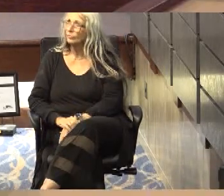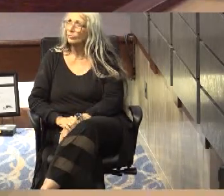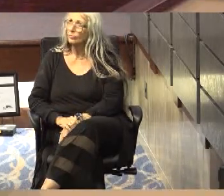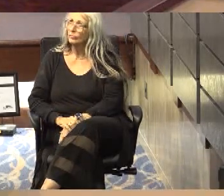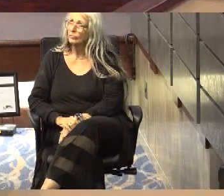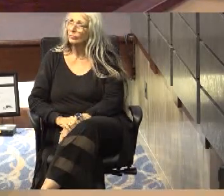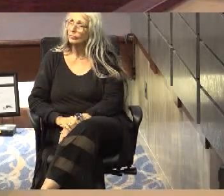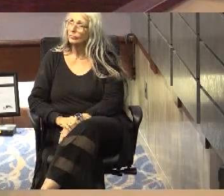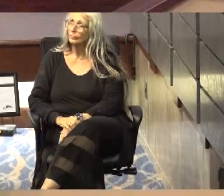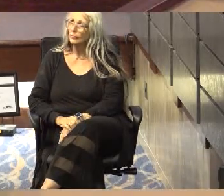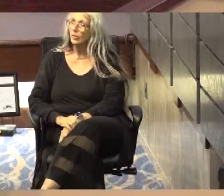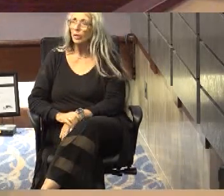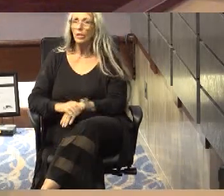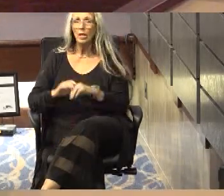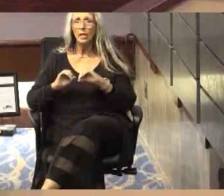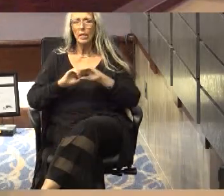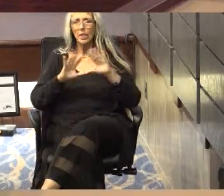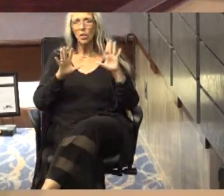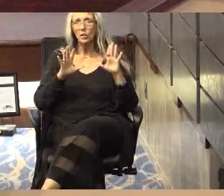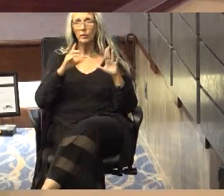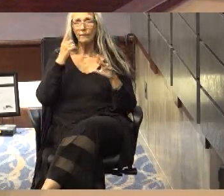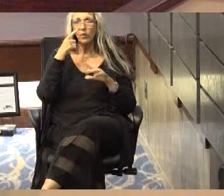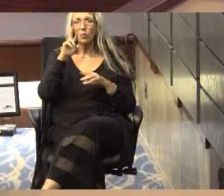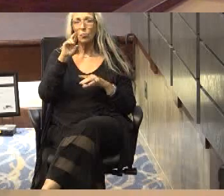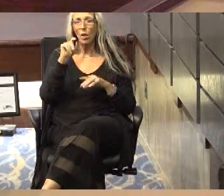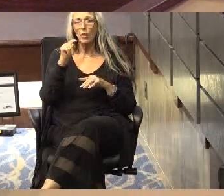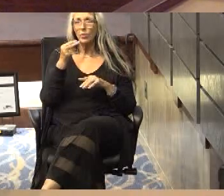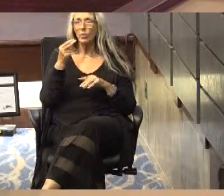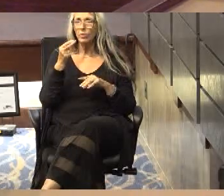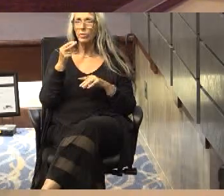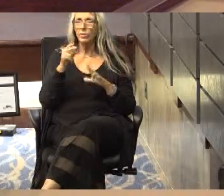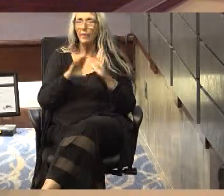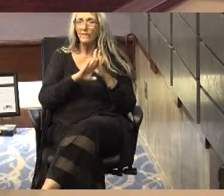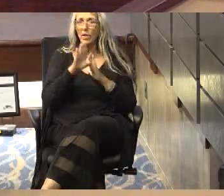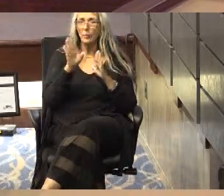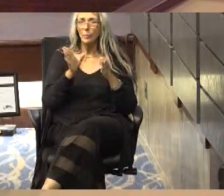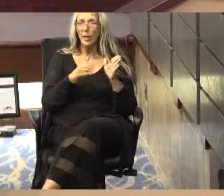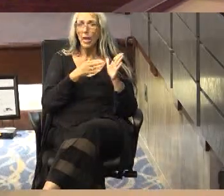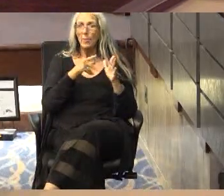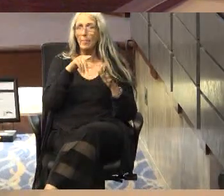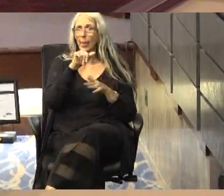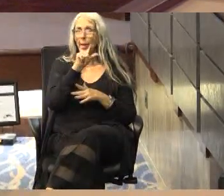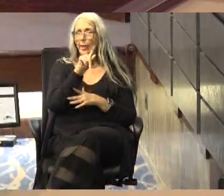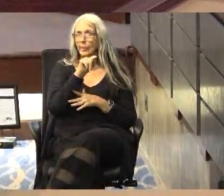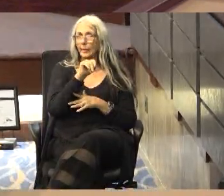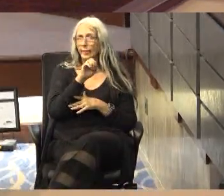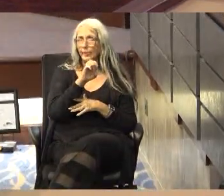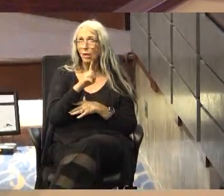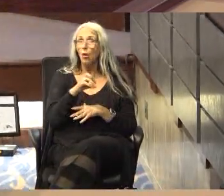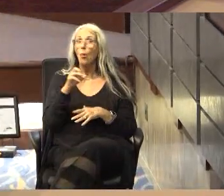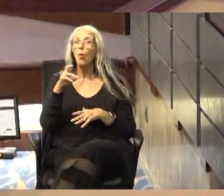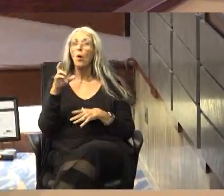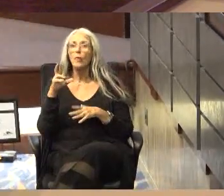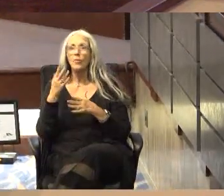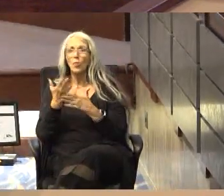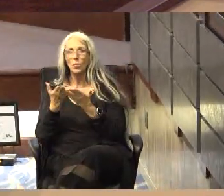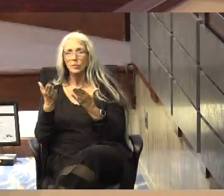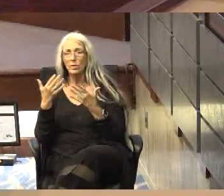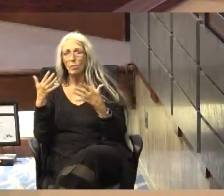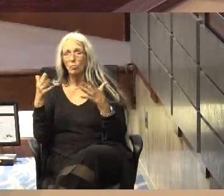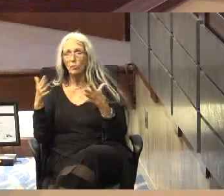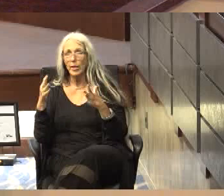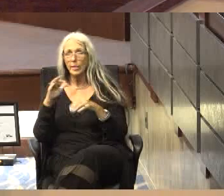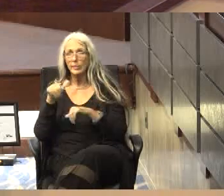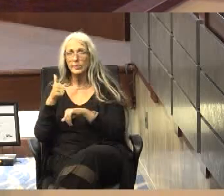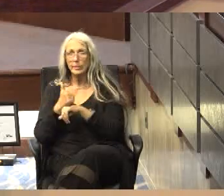Just for simple clarity, is this for raw undeveloped land being converted and platted, or is this for existing platted and developed property within